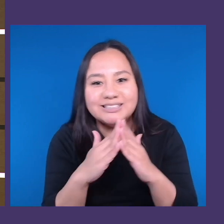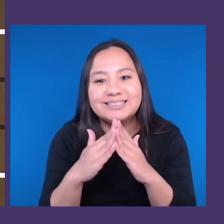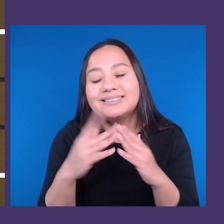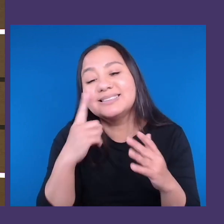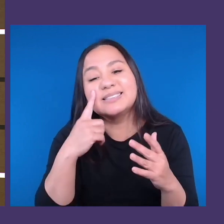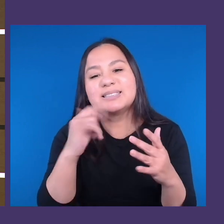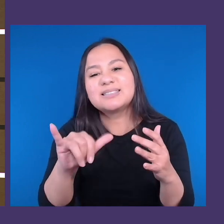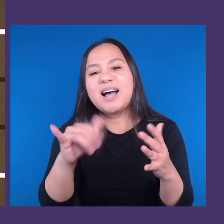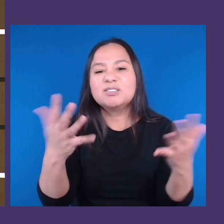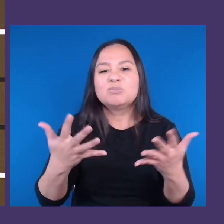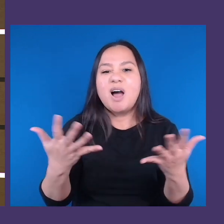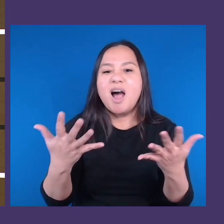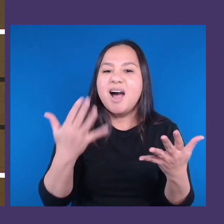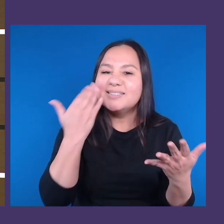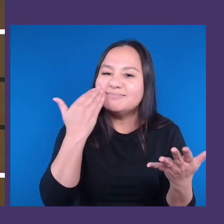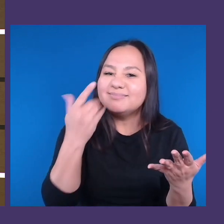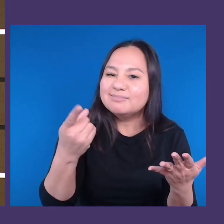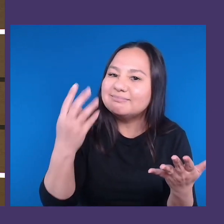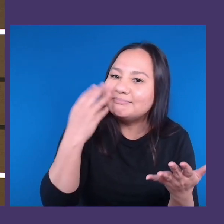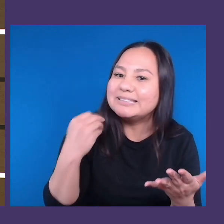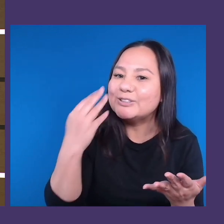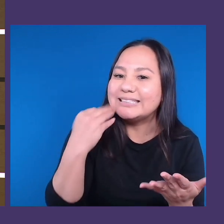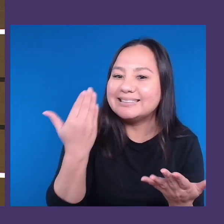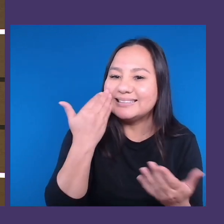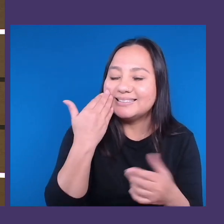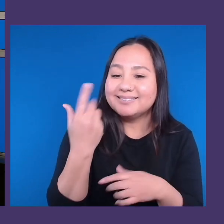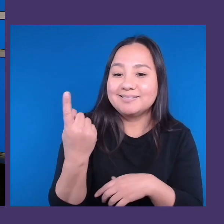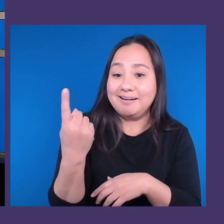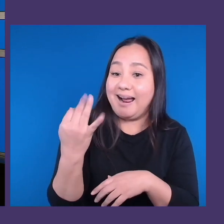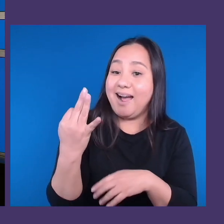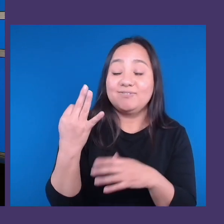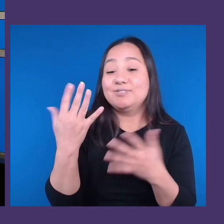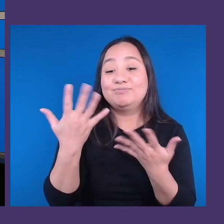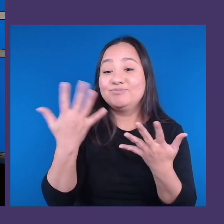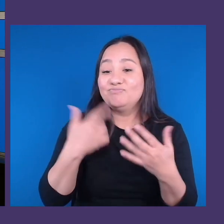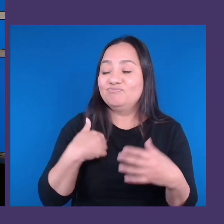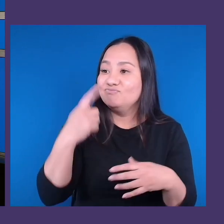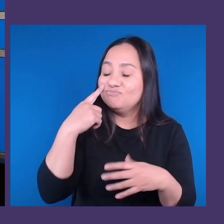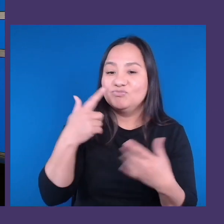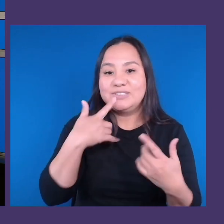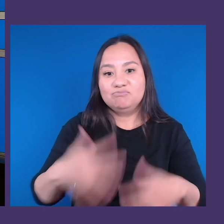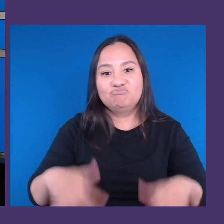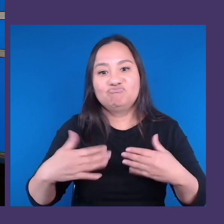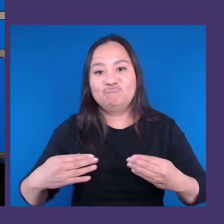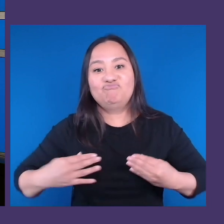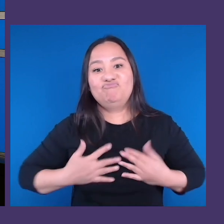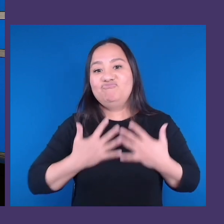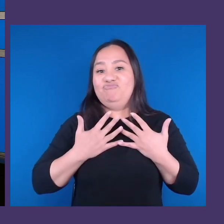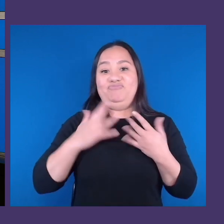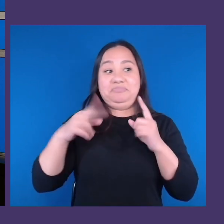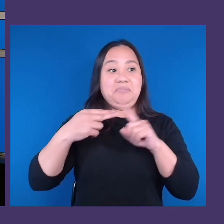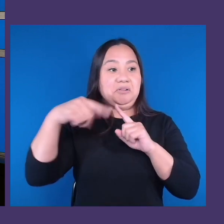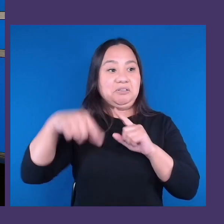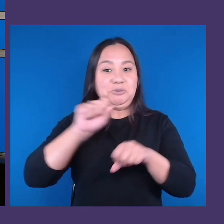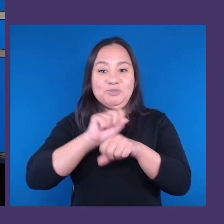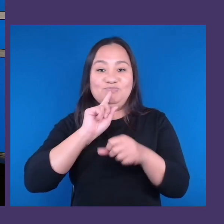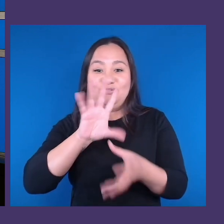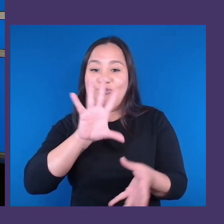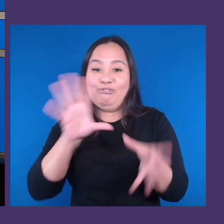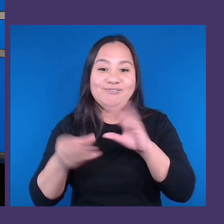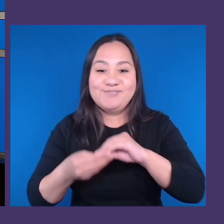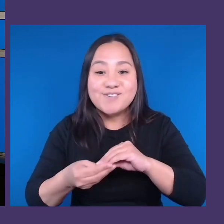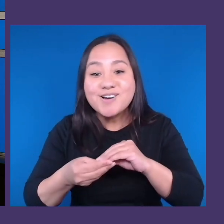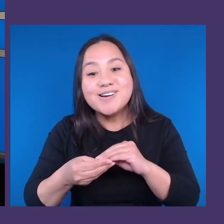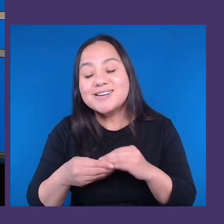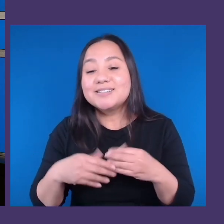And that's one of the, I think, really inspiring things about this work overall. Well, we're trying to look ahead into the future and